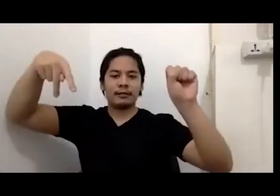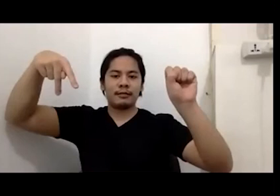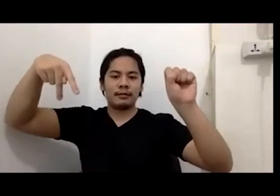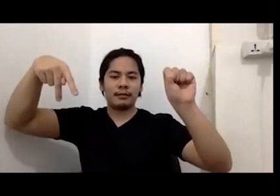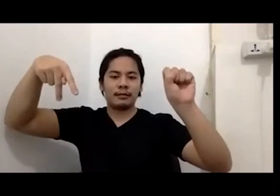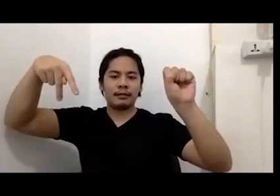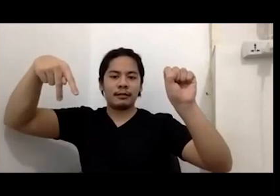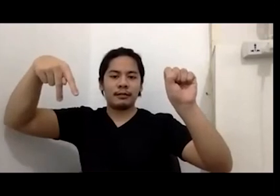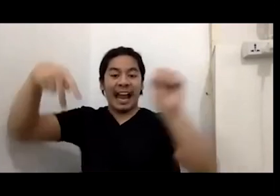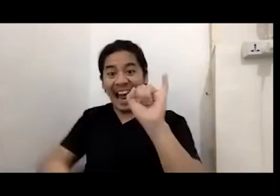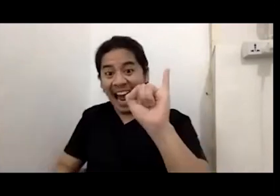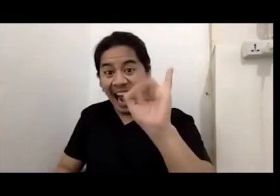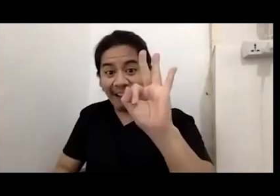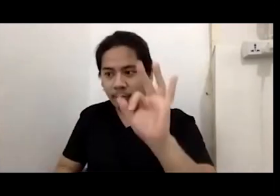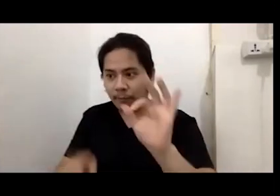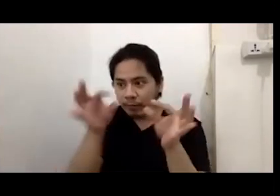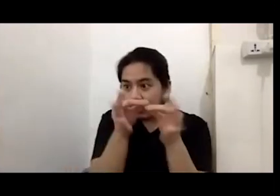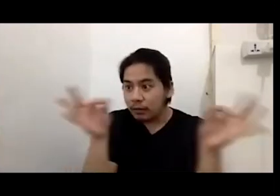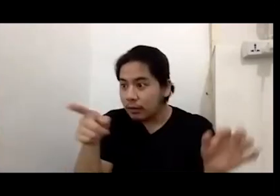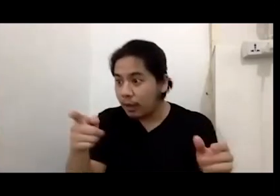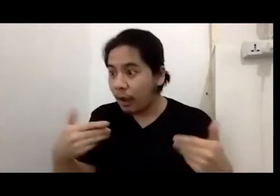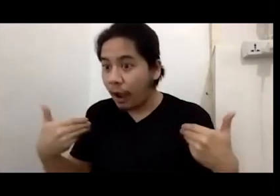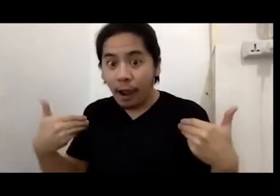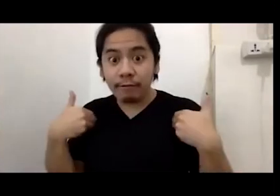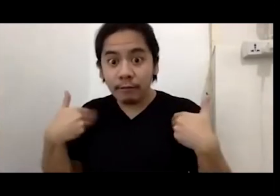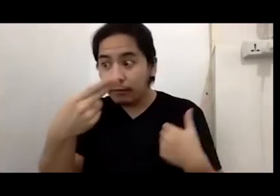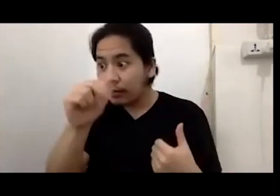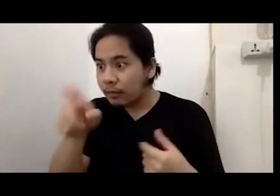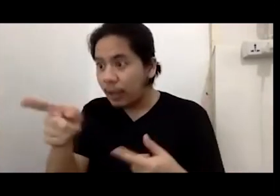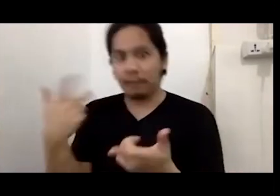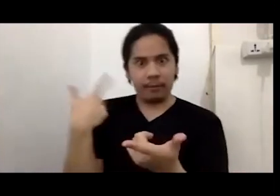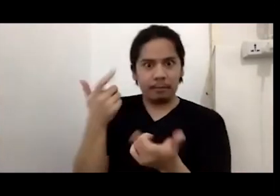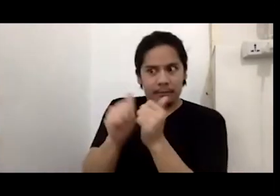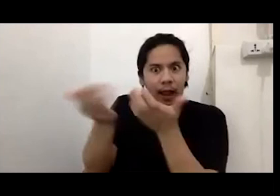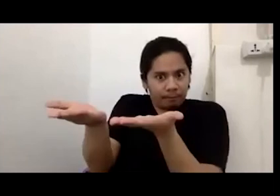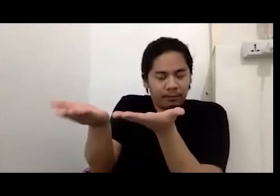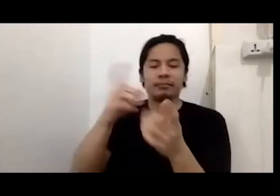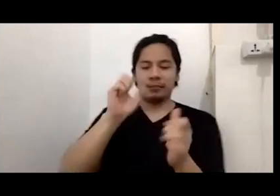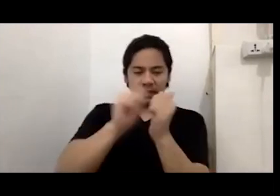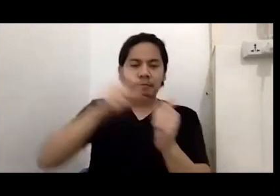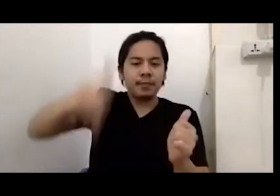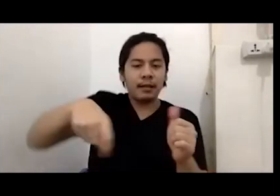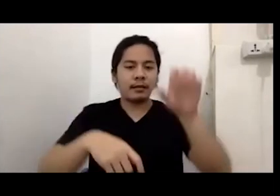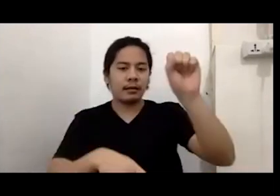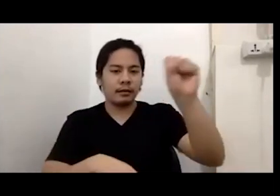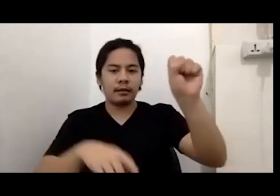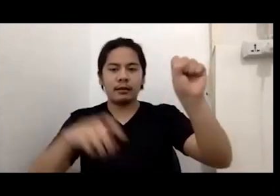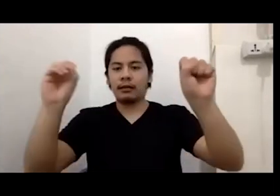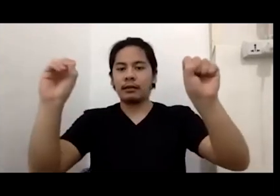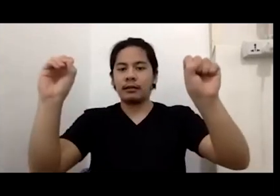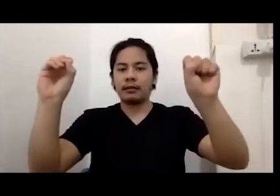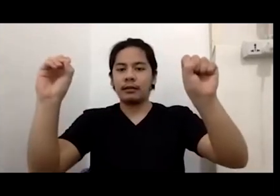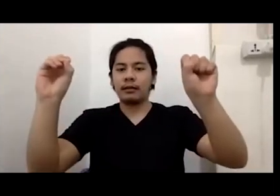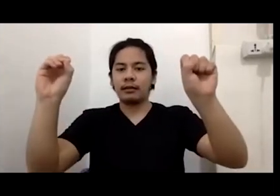we're often not sure if it's a subject or a predicate at times.